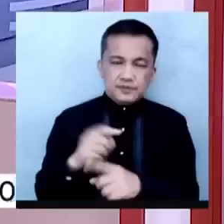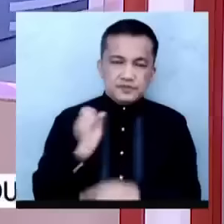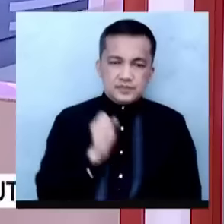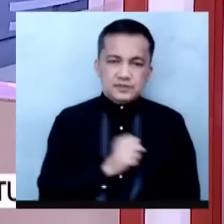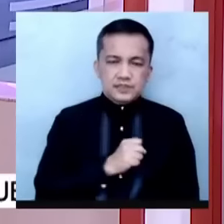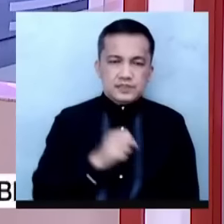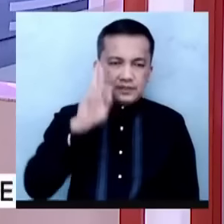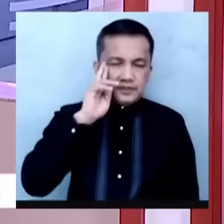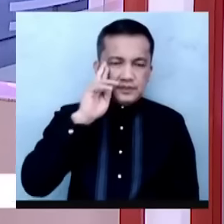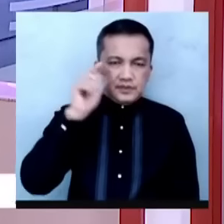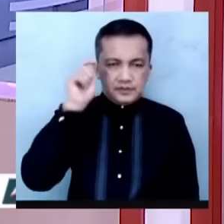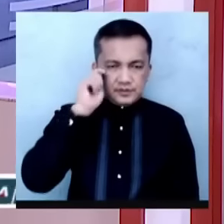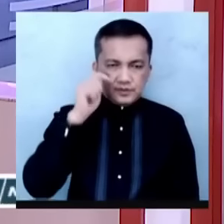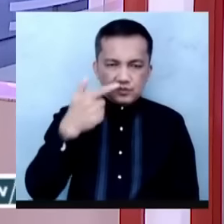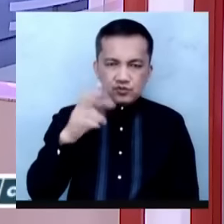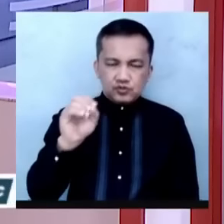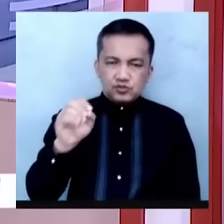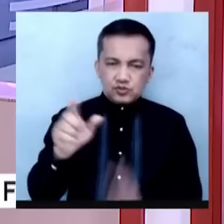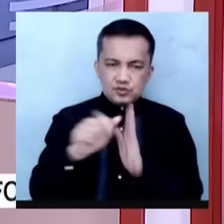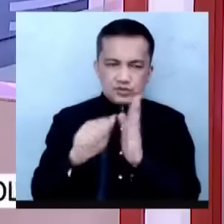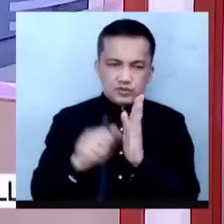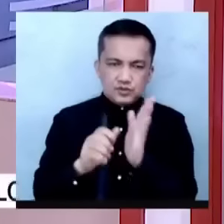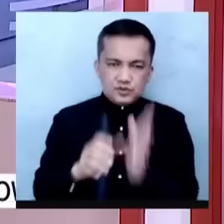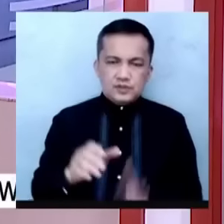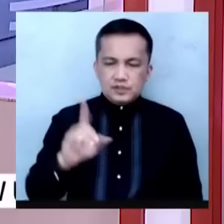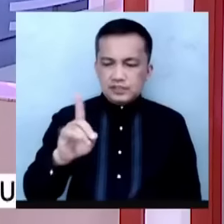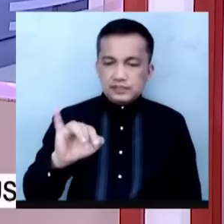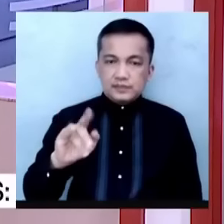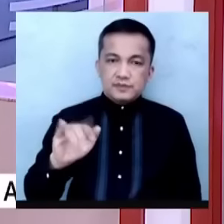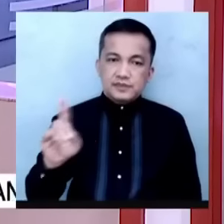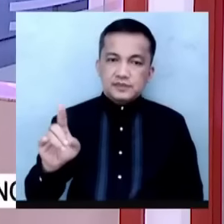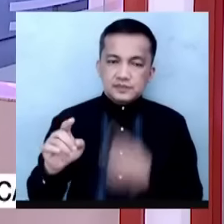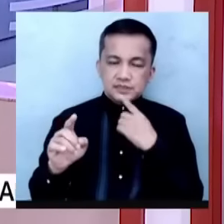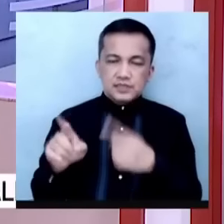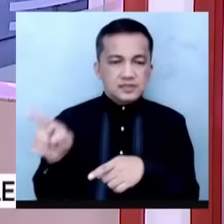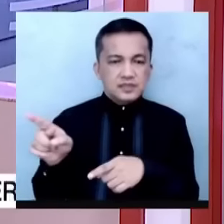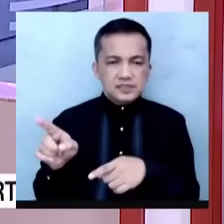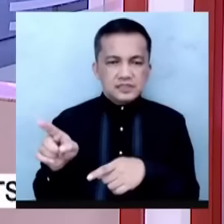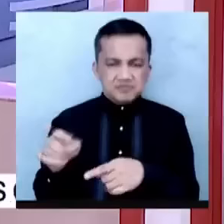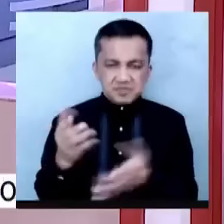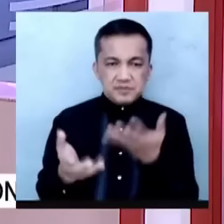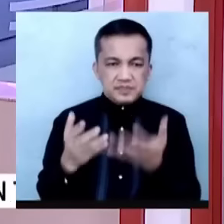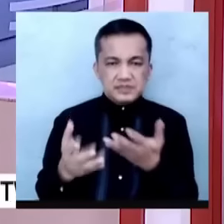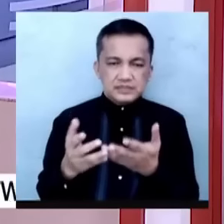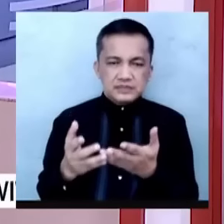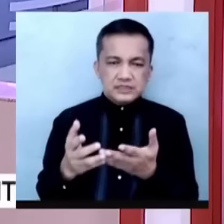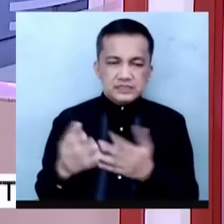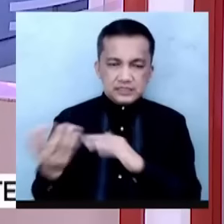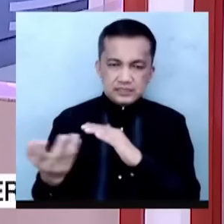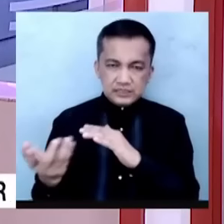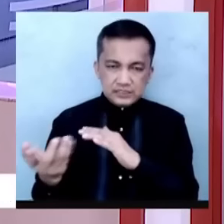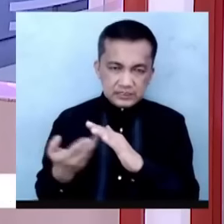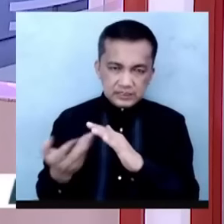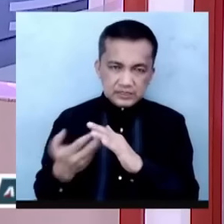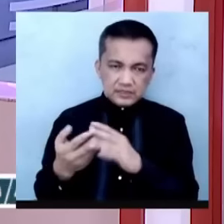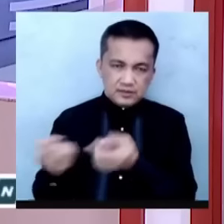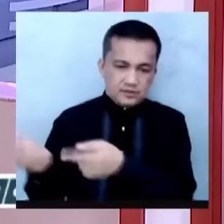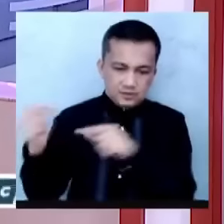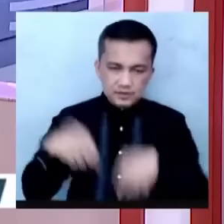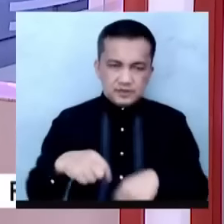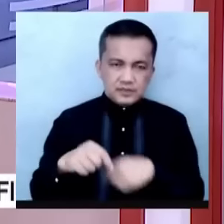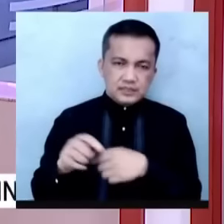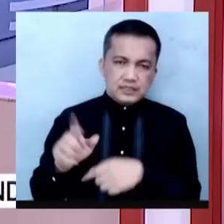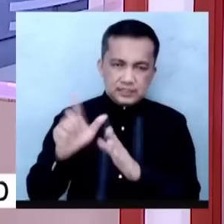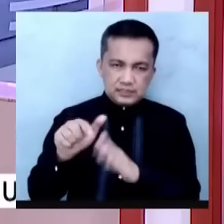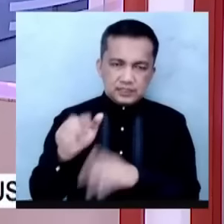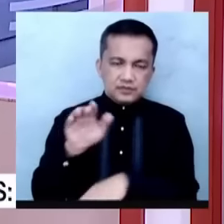Tulfo. Guo's lawyer Stephen David also saying it is highly likely that his client will be brought back to the country later today.